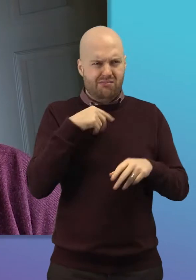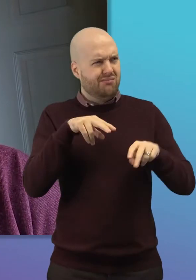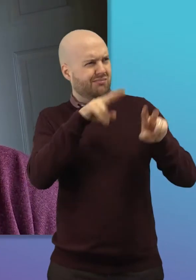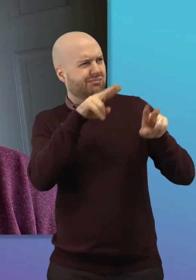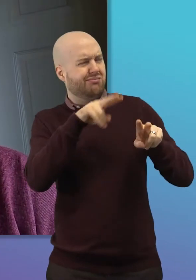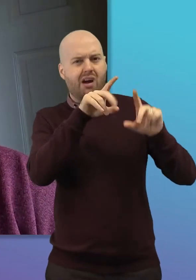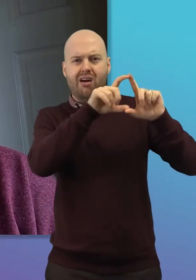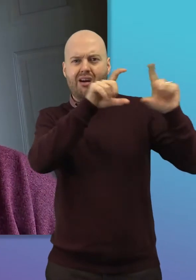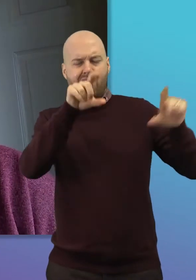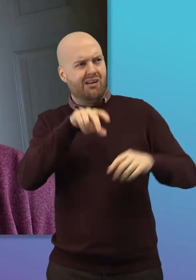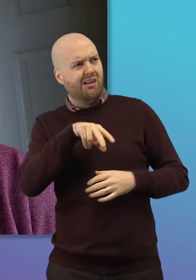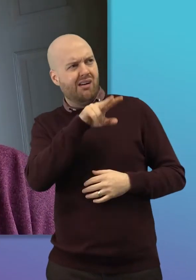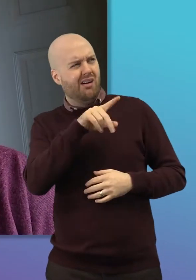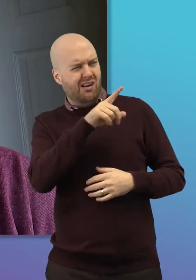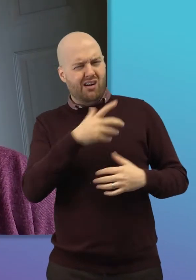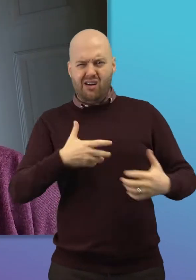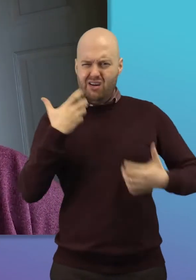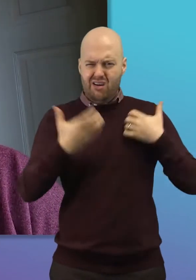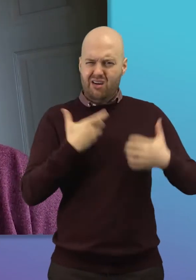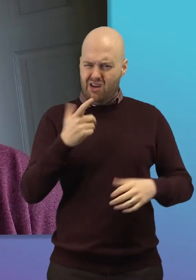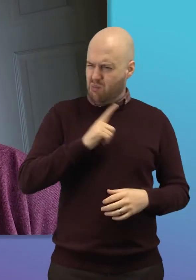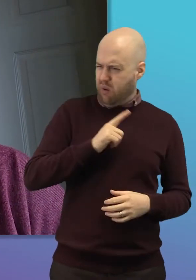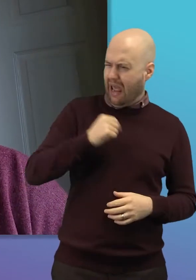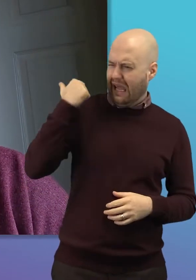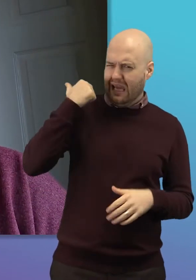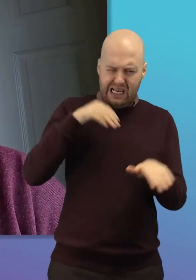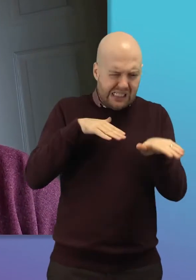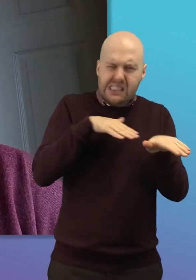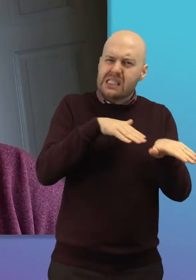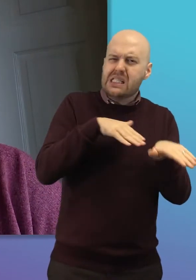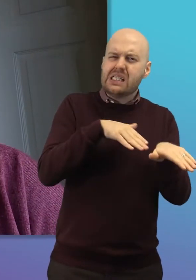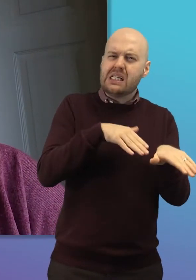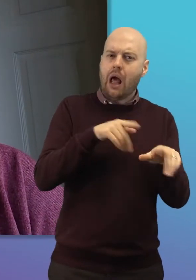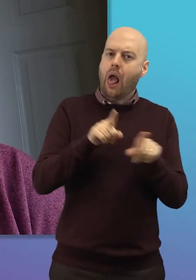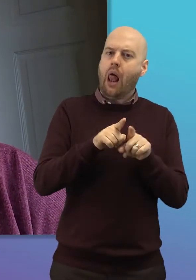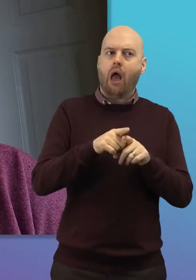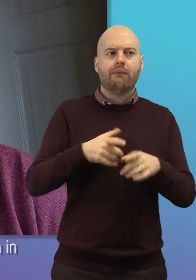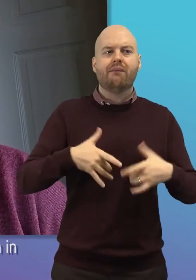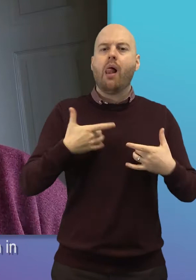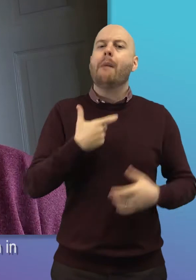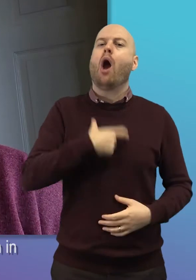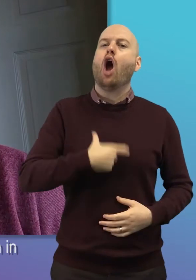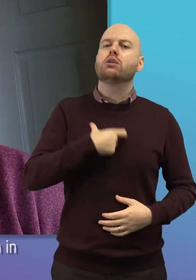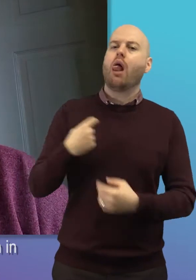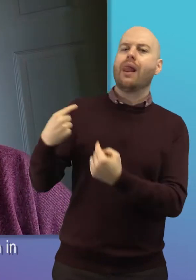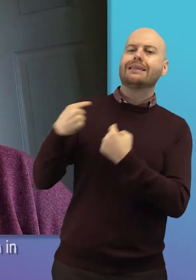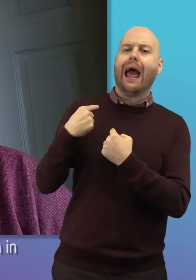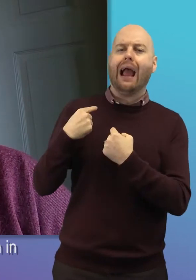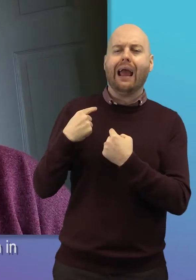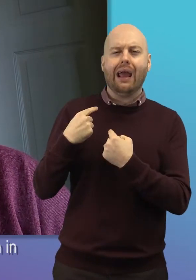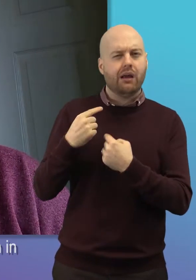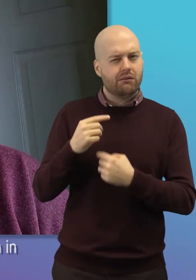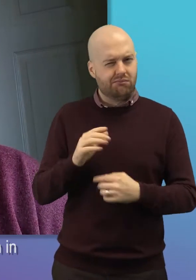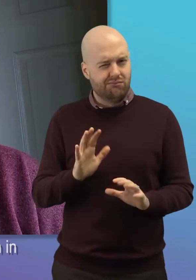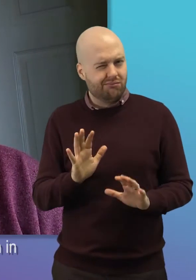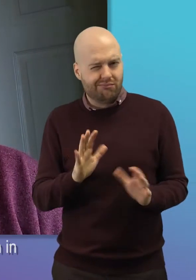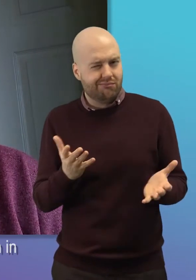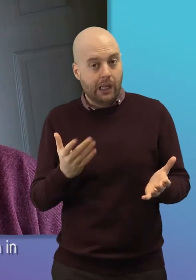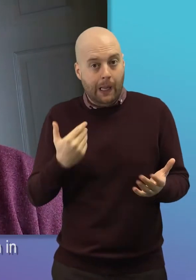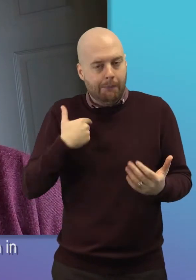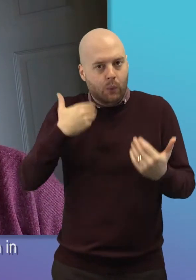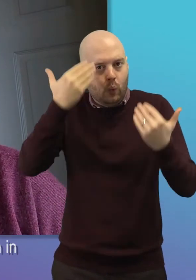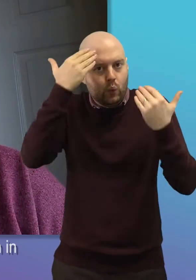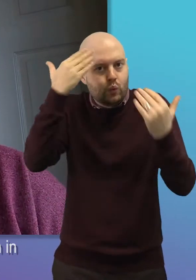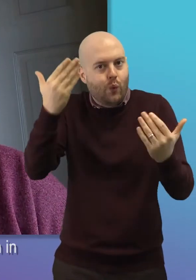And I'm asking, who do they think they are? Why are they doing this to me? I take it personally. But if I recognise that I've simply got no idea what's going on in